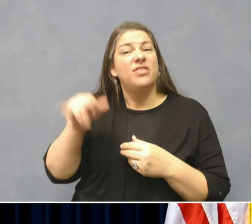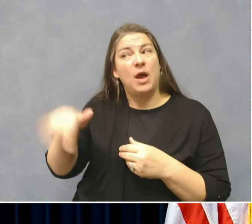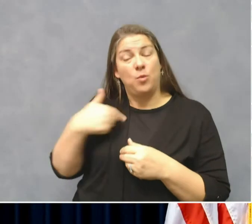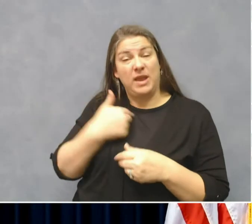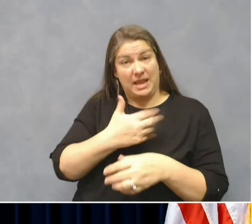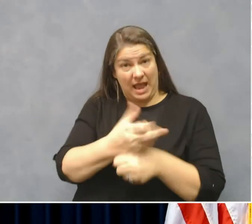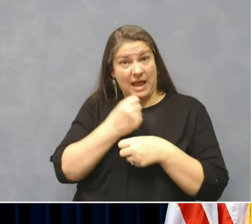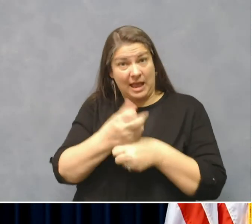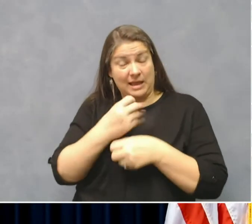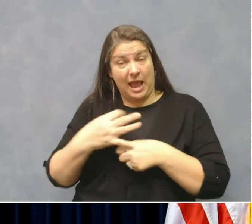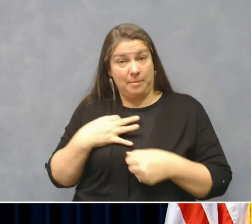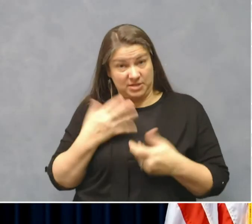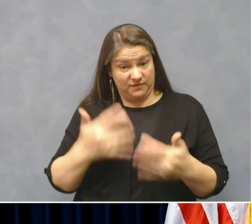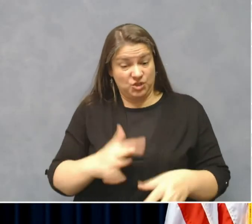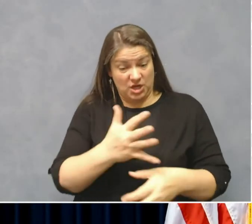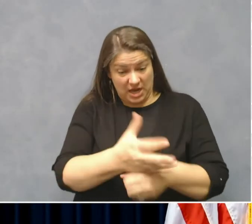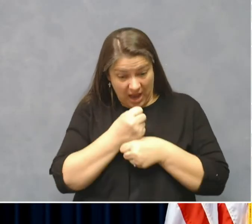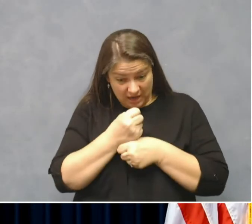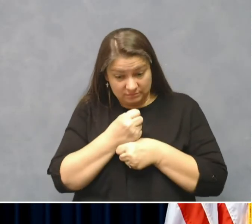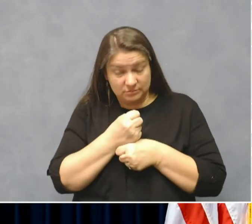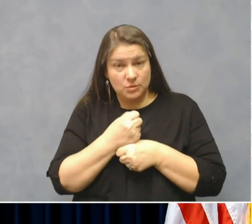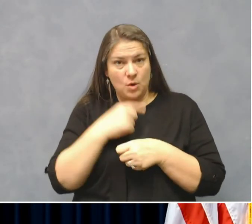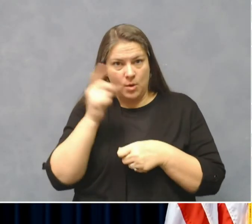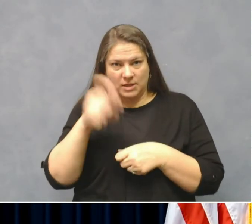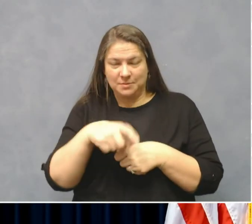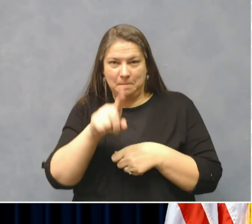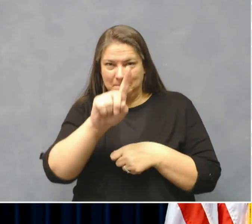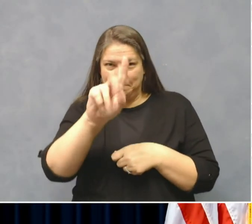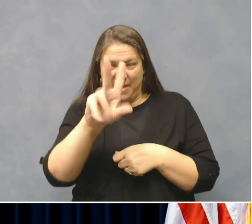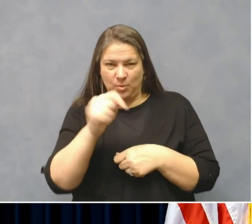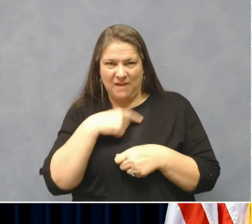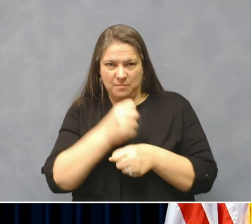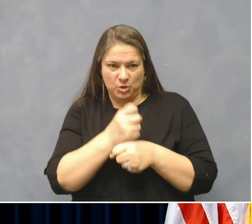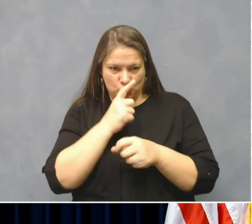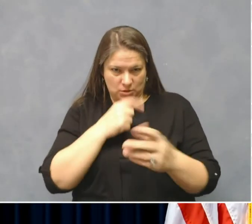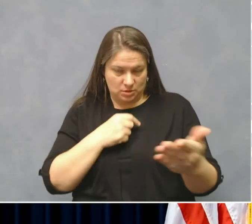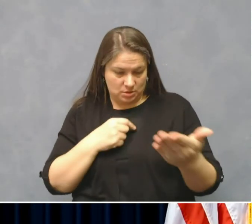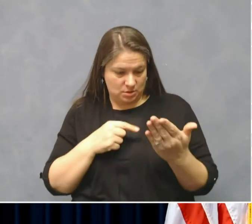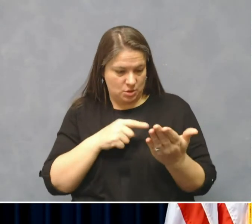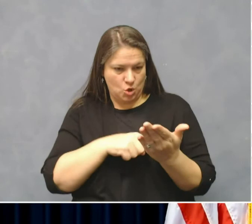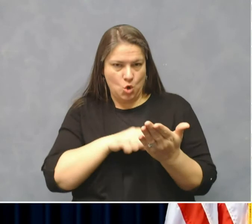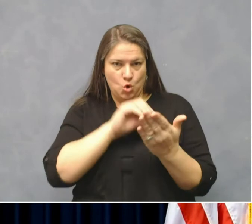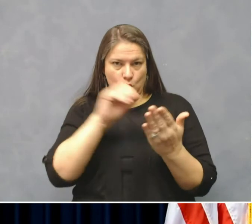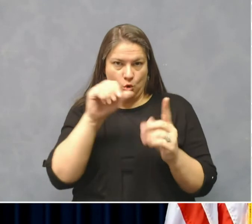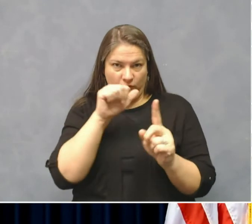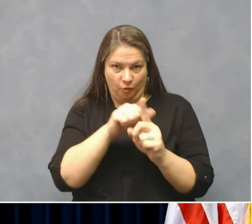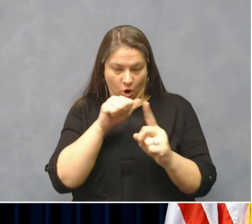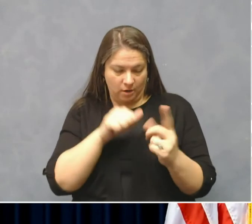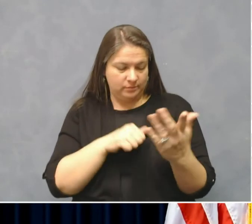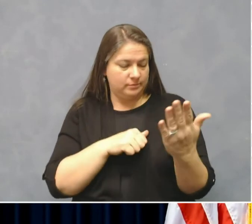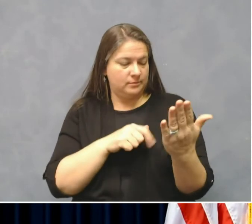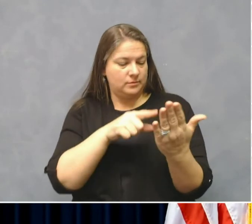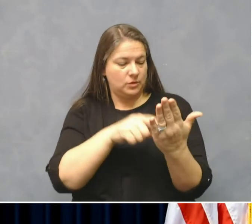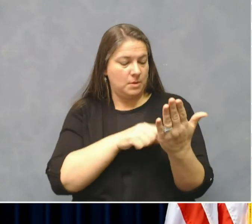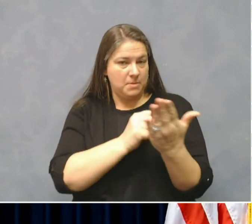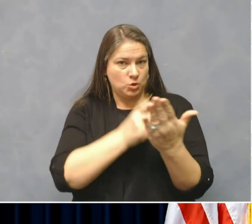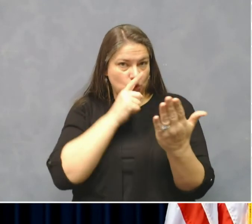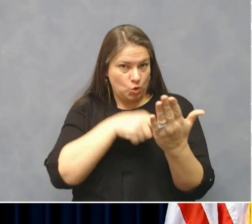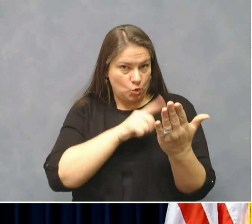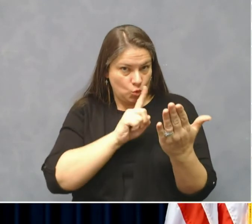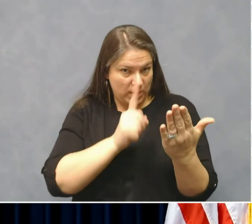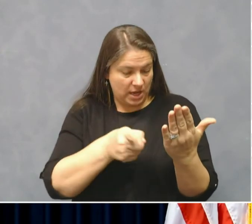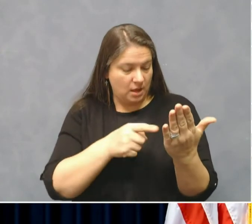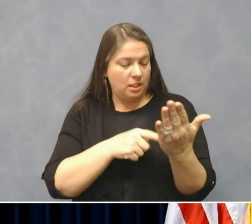are real. We got to make sure that there's not fraud. We've already approved at least $3 million, and we'll work through that